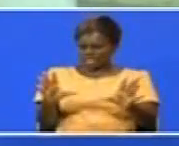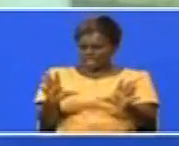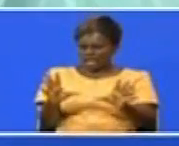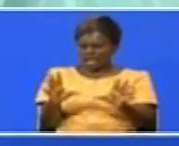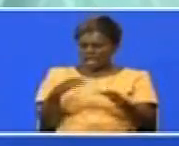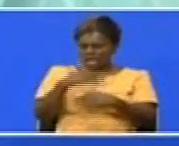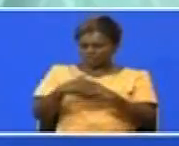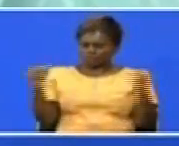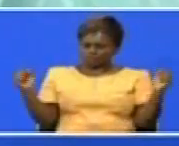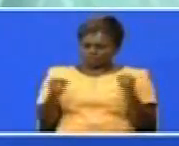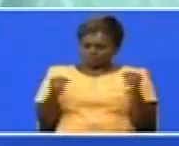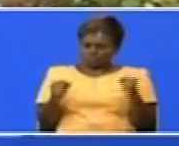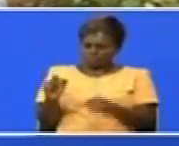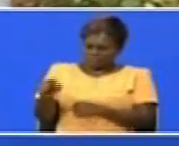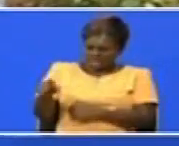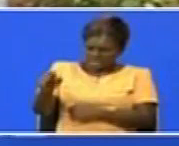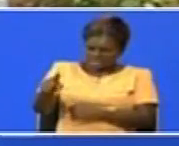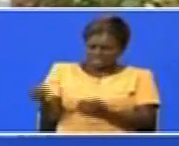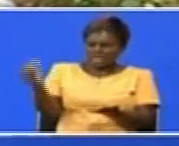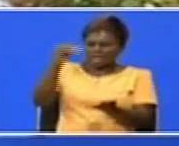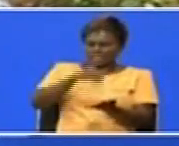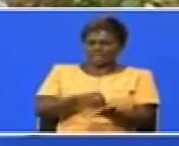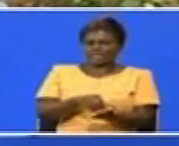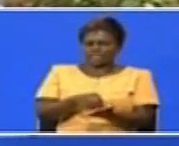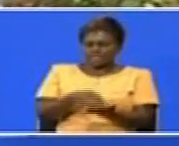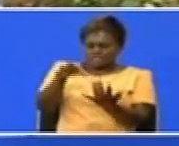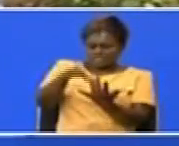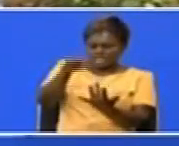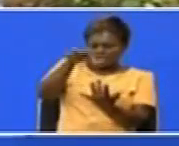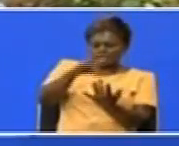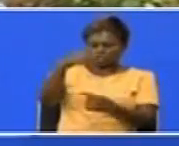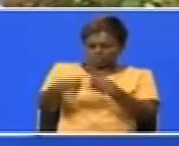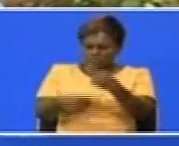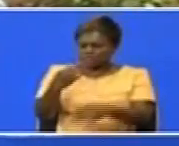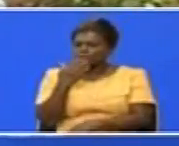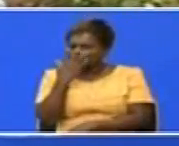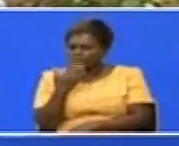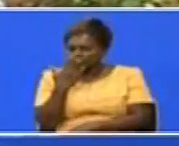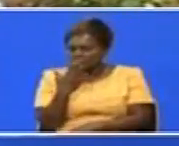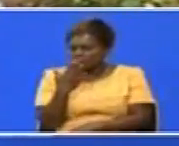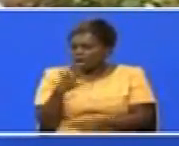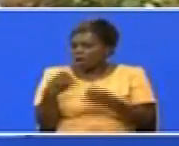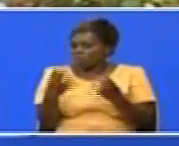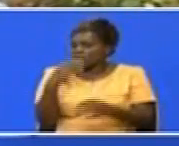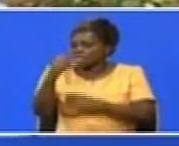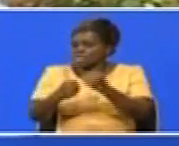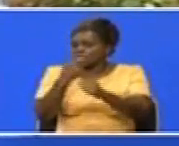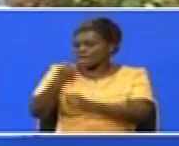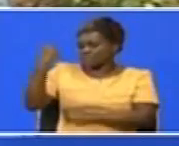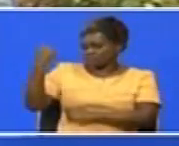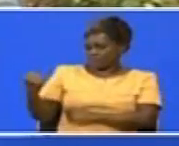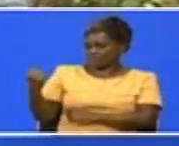of cold, the seeds are planted. The breeding and selection process of a rose takes a minimum of 5 years